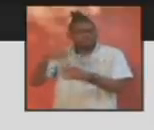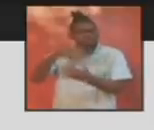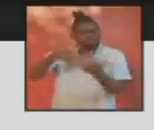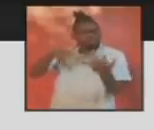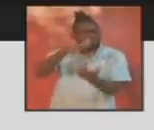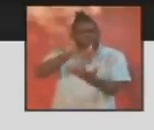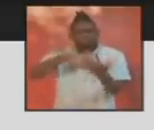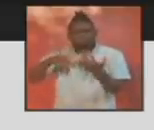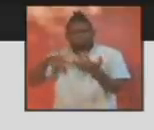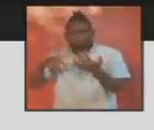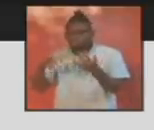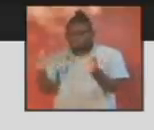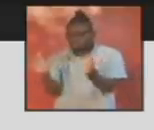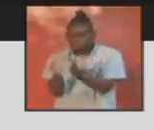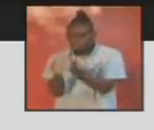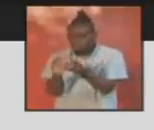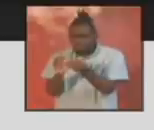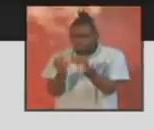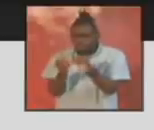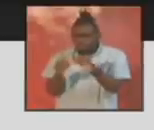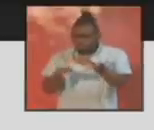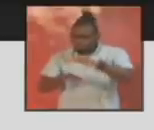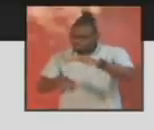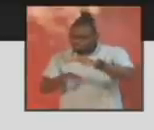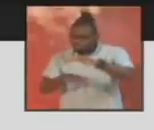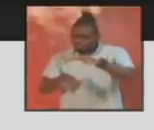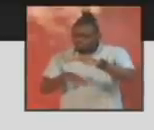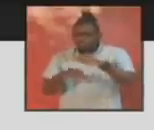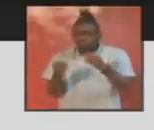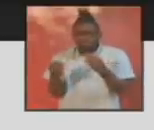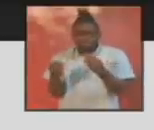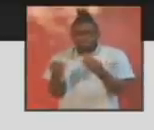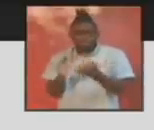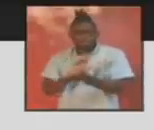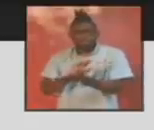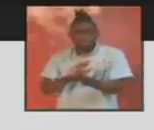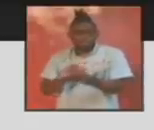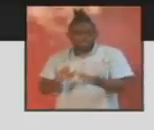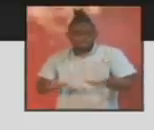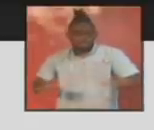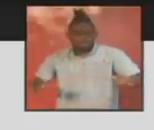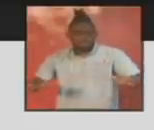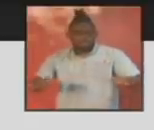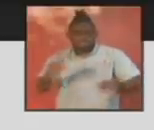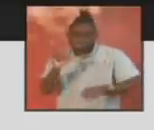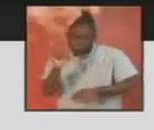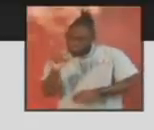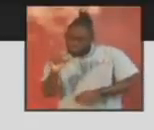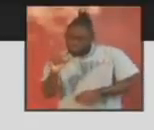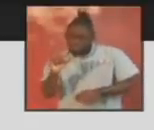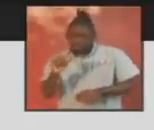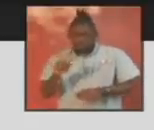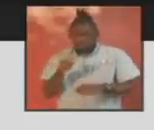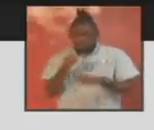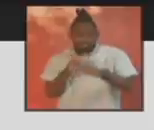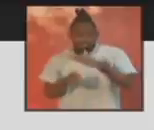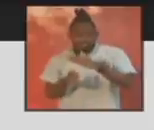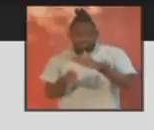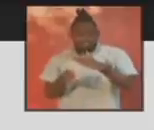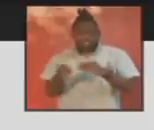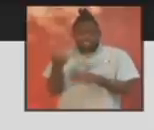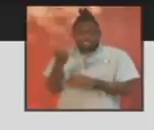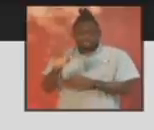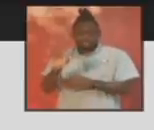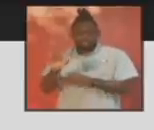pyramid representing essentially the school-aged population, that is everyone under 19. And we see that